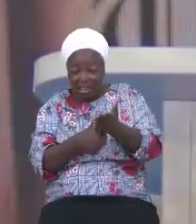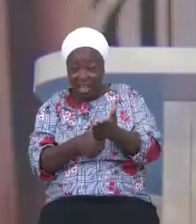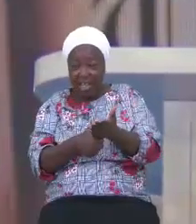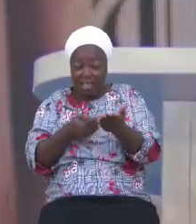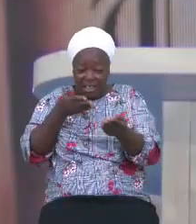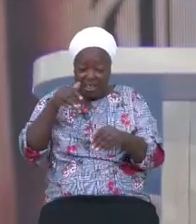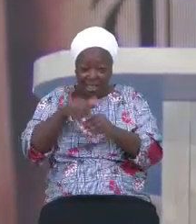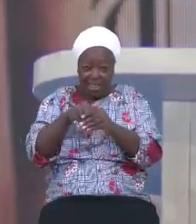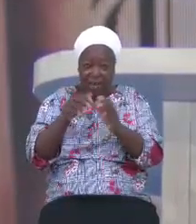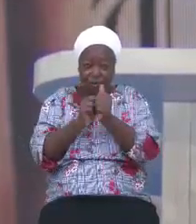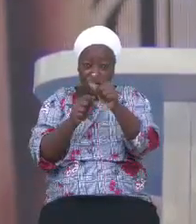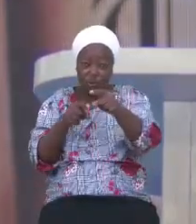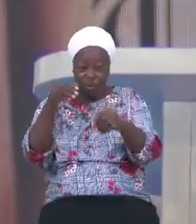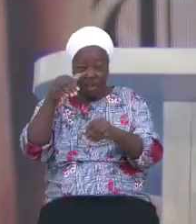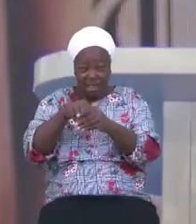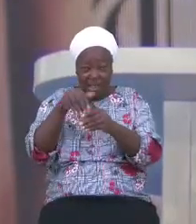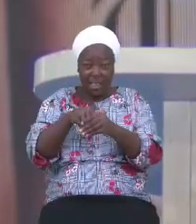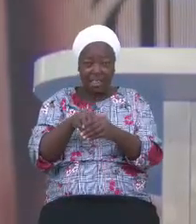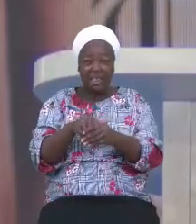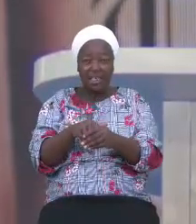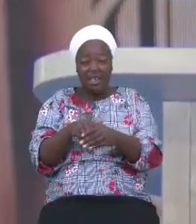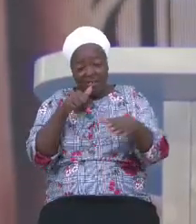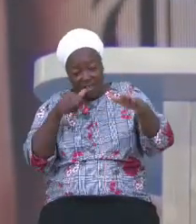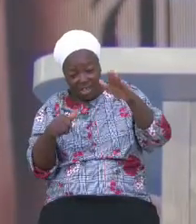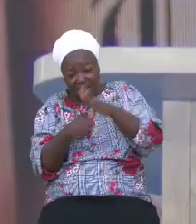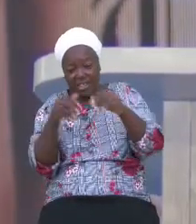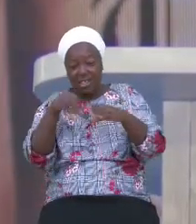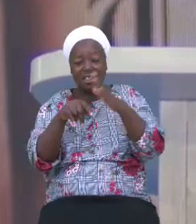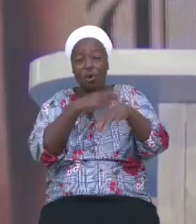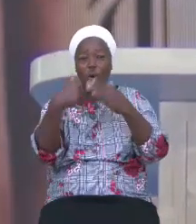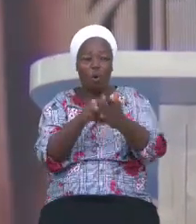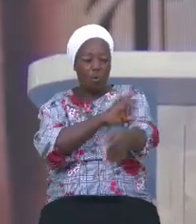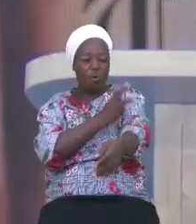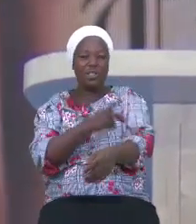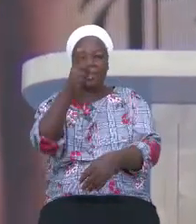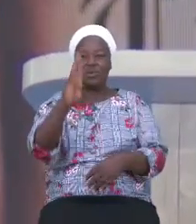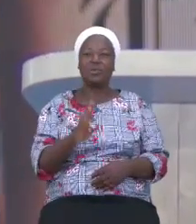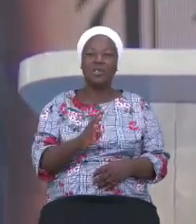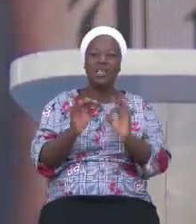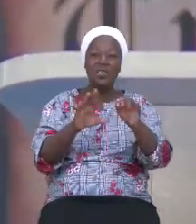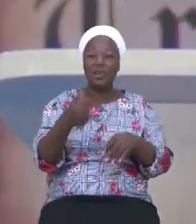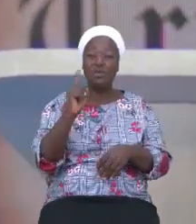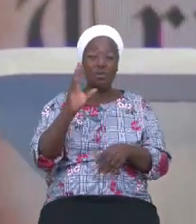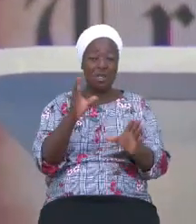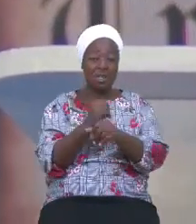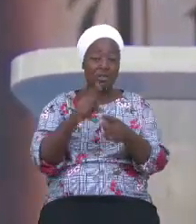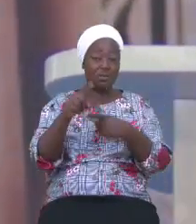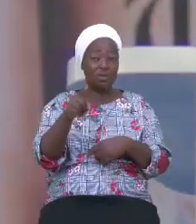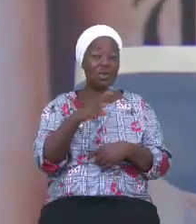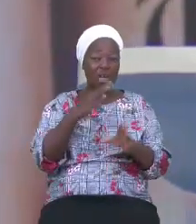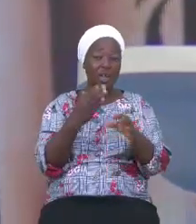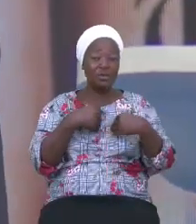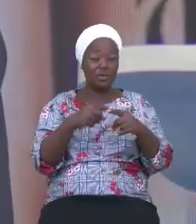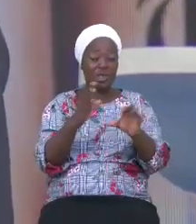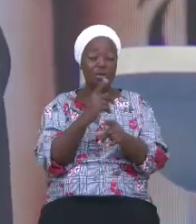with you inside, hid in the Almighty God. If anybody is going to get to you, they have to get